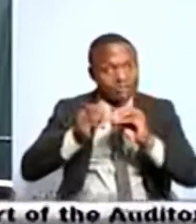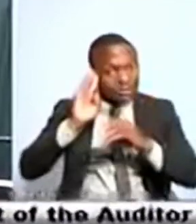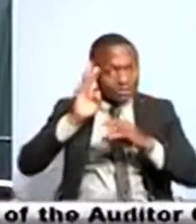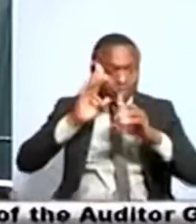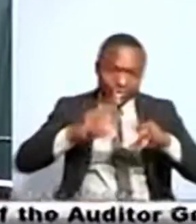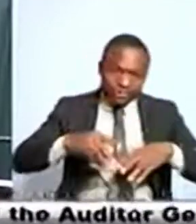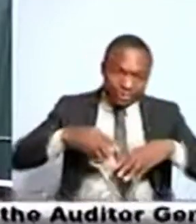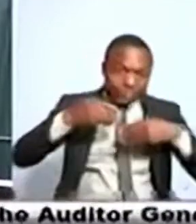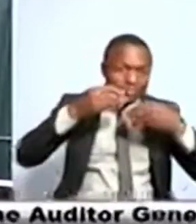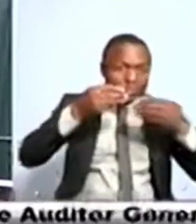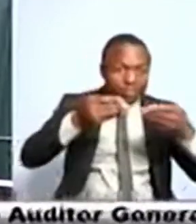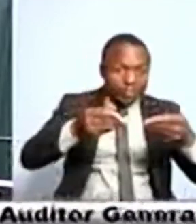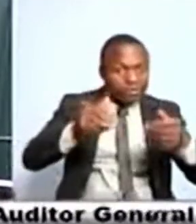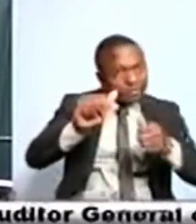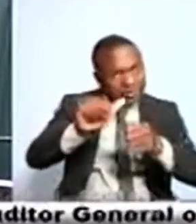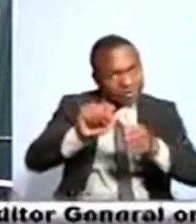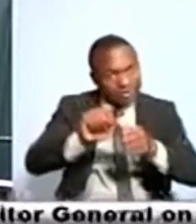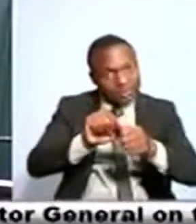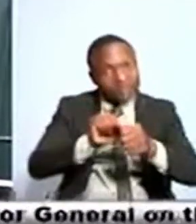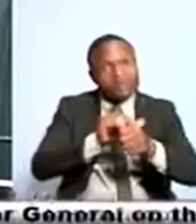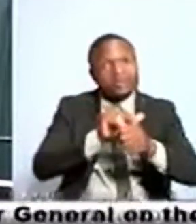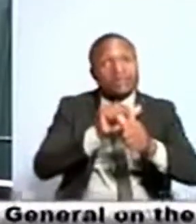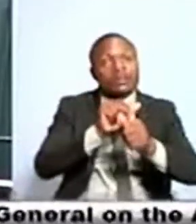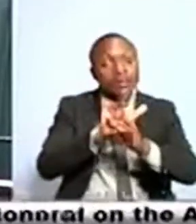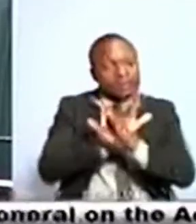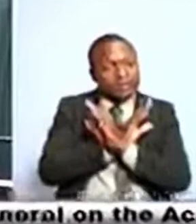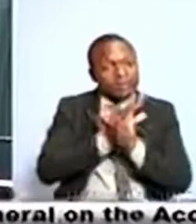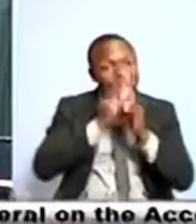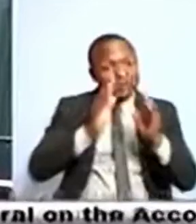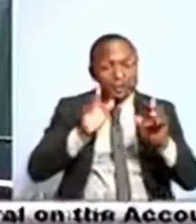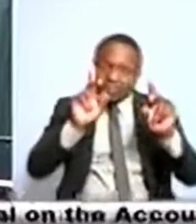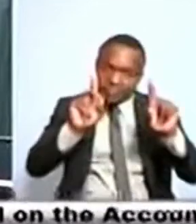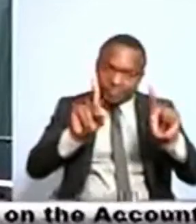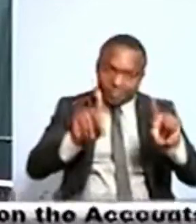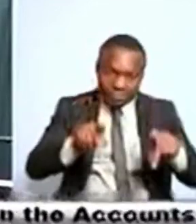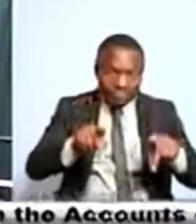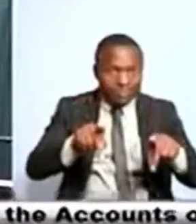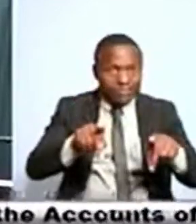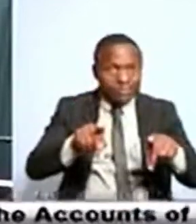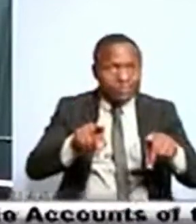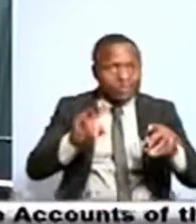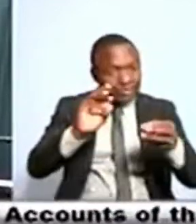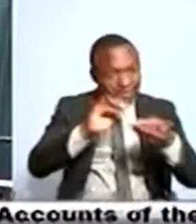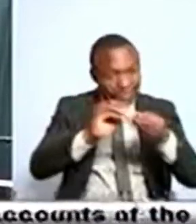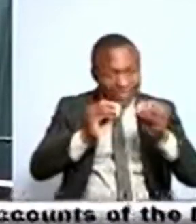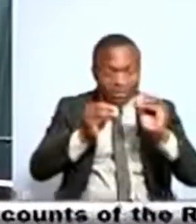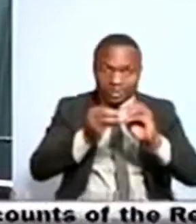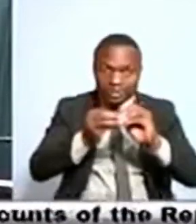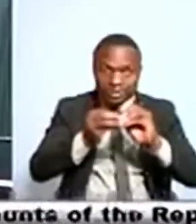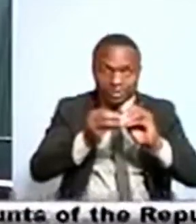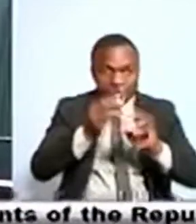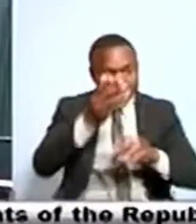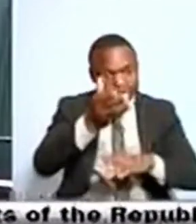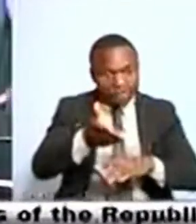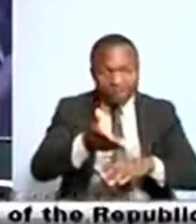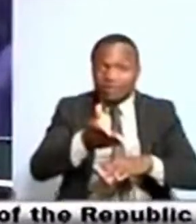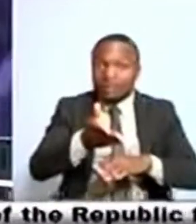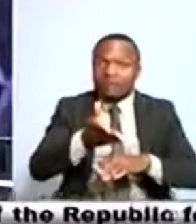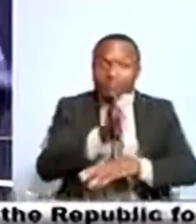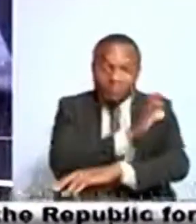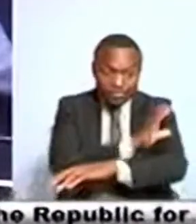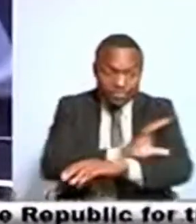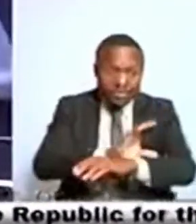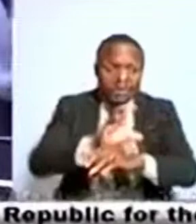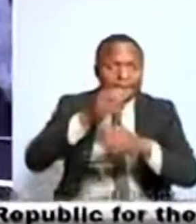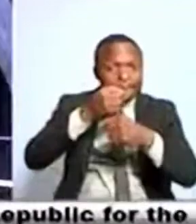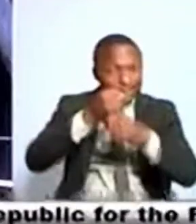given to every citizen, a number that will be underpinned by biometrics to